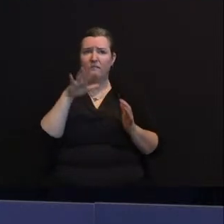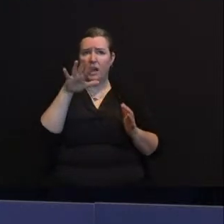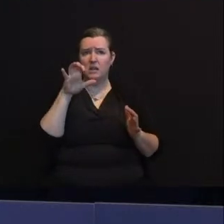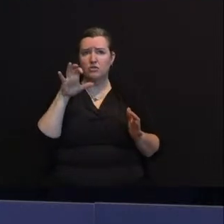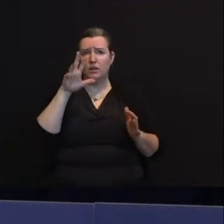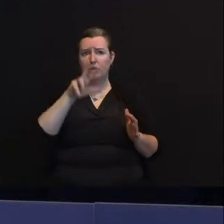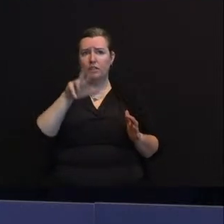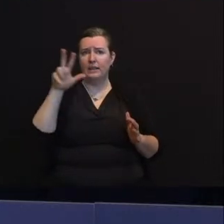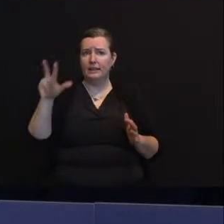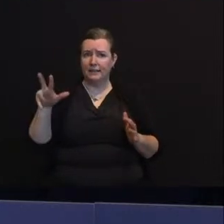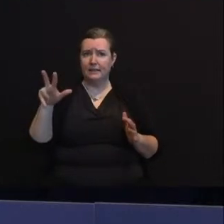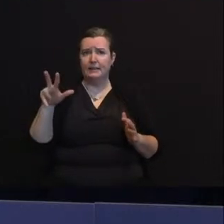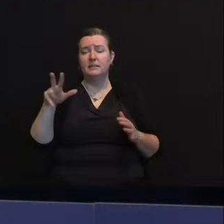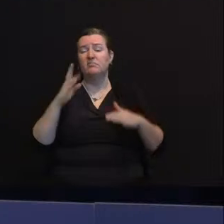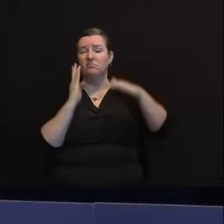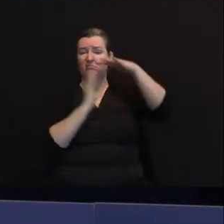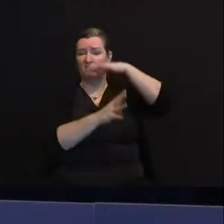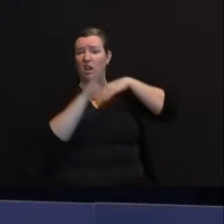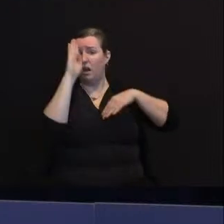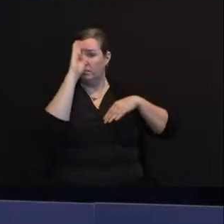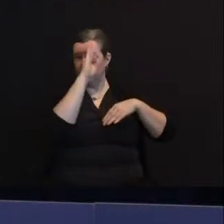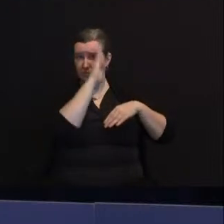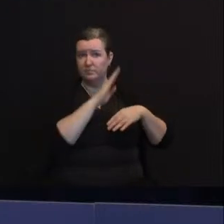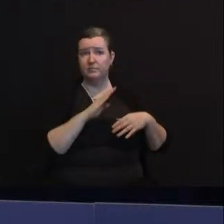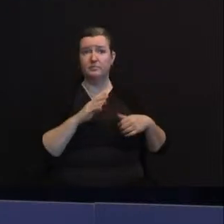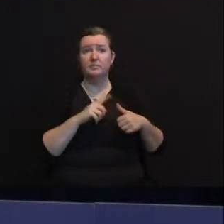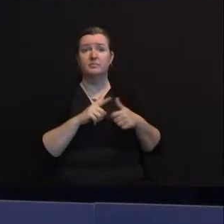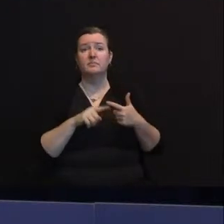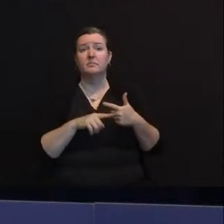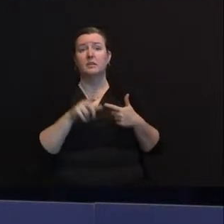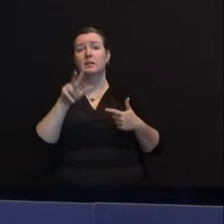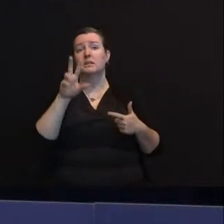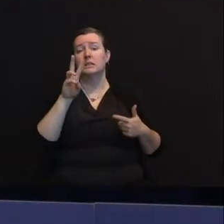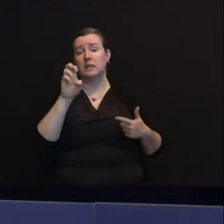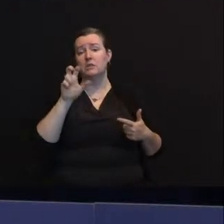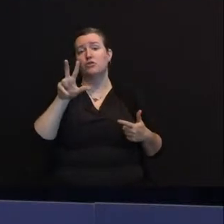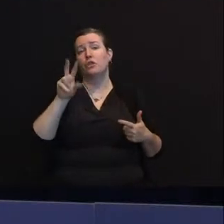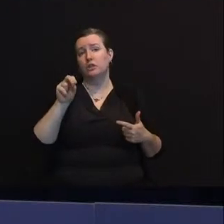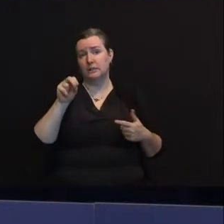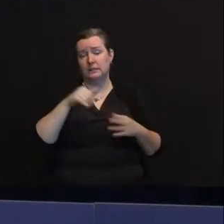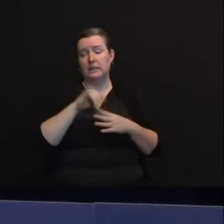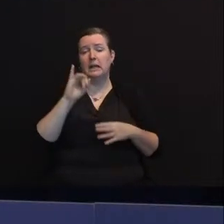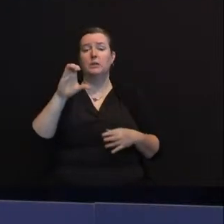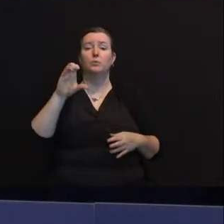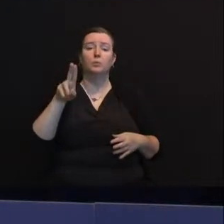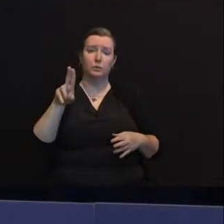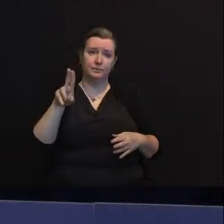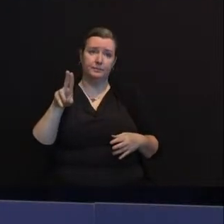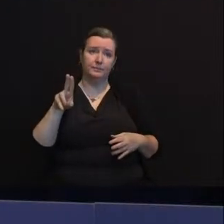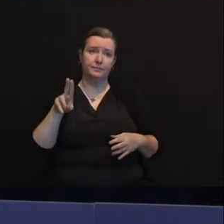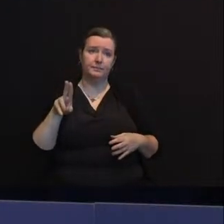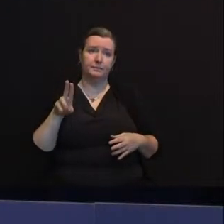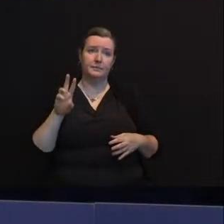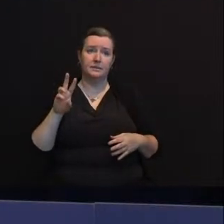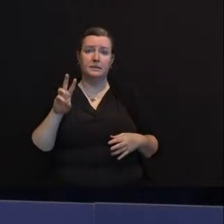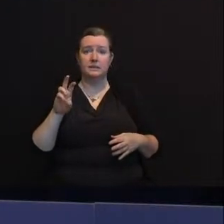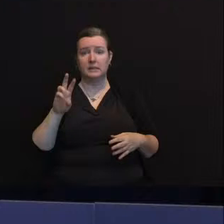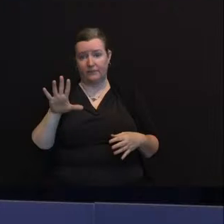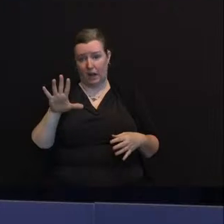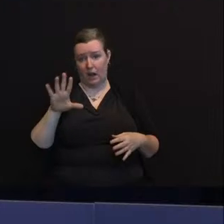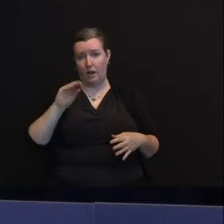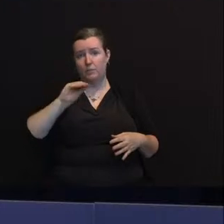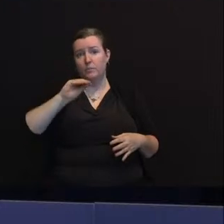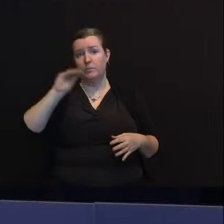3,533 hospitalizations, with 630 individuals in critical care, and 65% of those